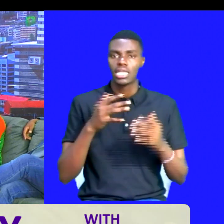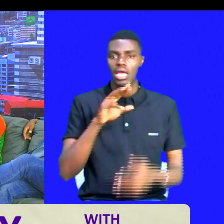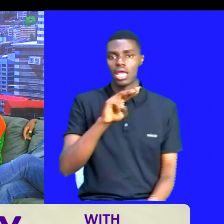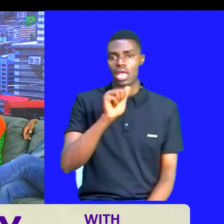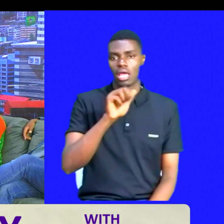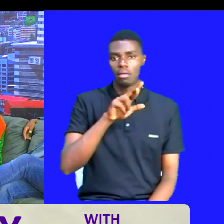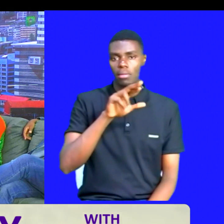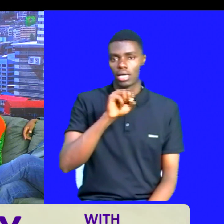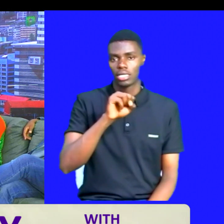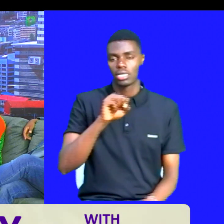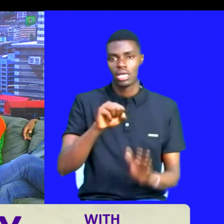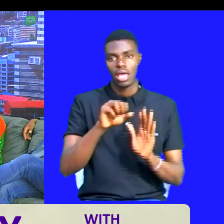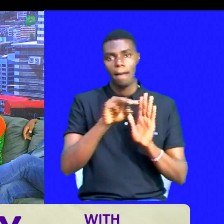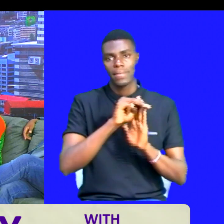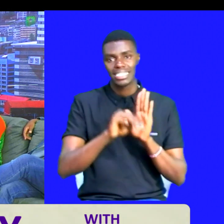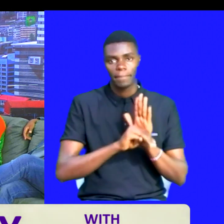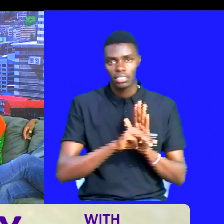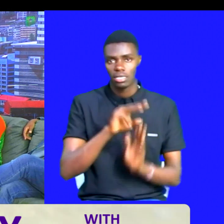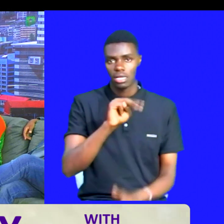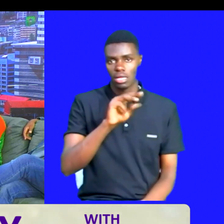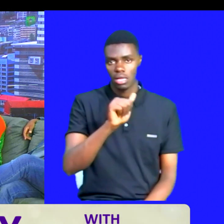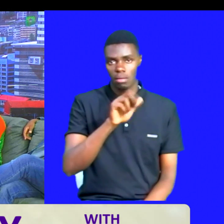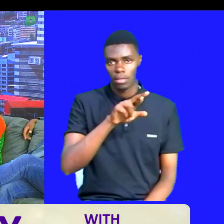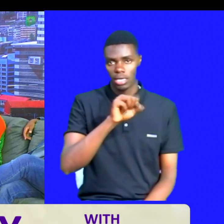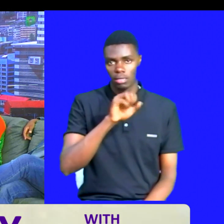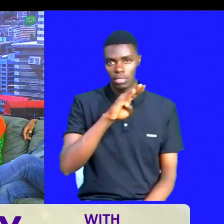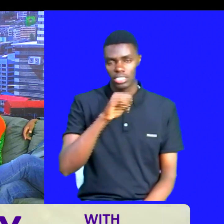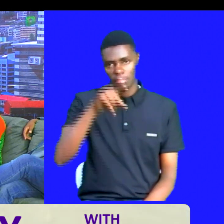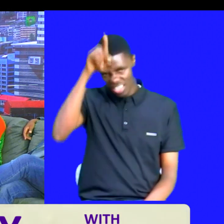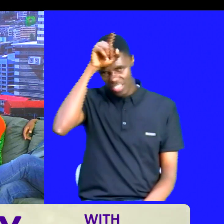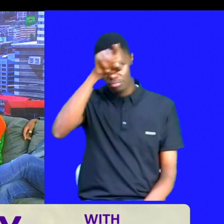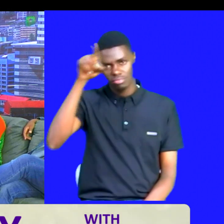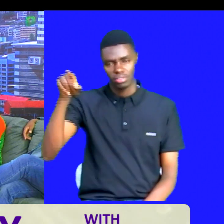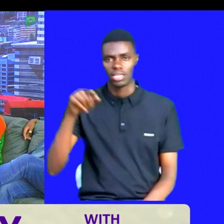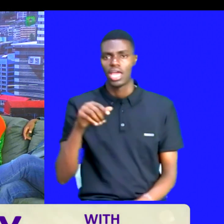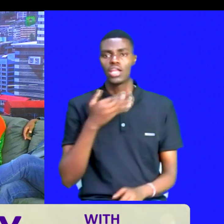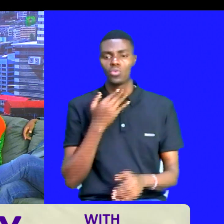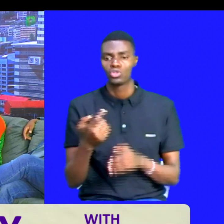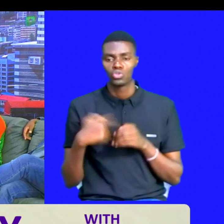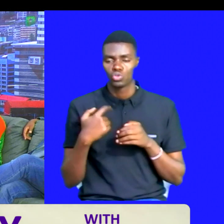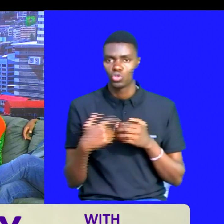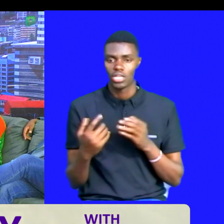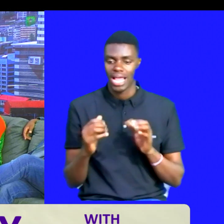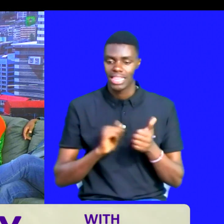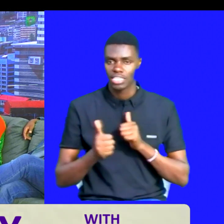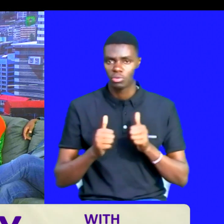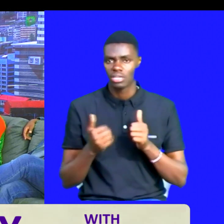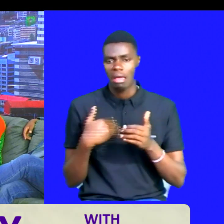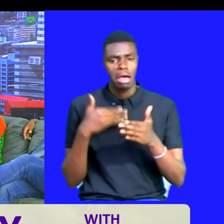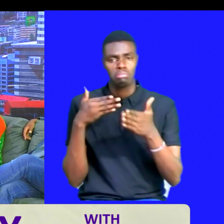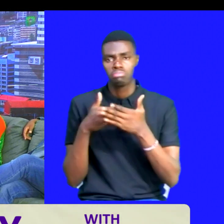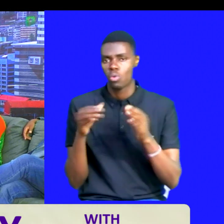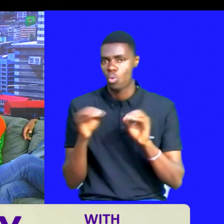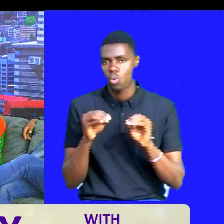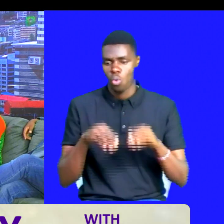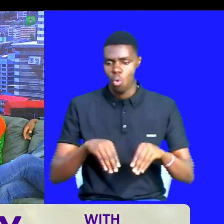in the remote areas of Kenya, and they want to join the sport. We do not have any limitation. Your only